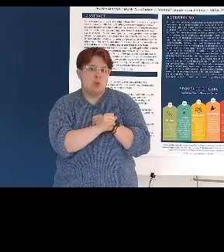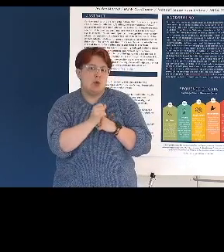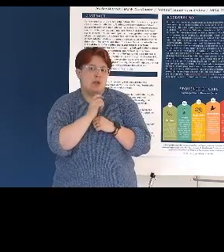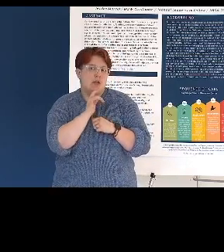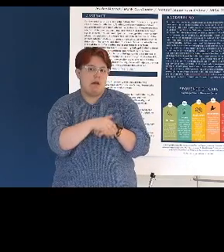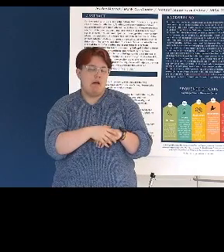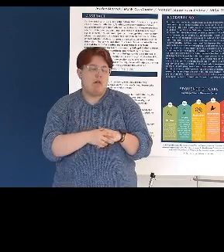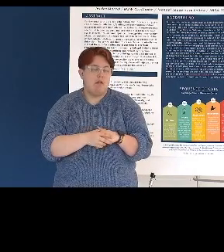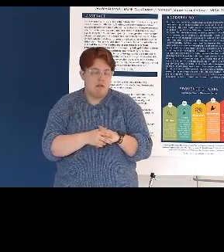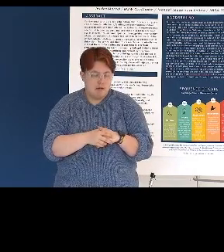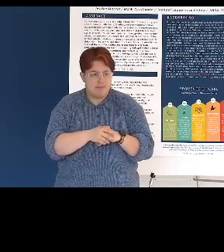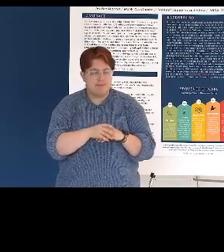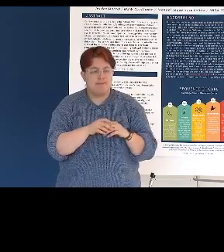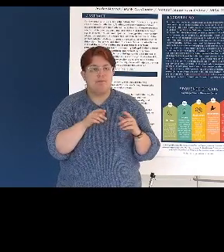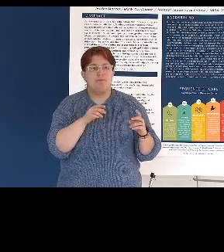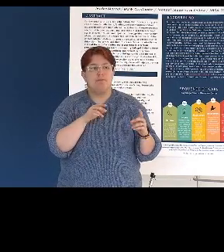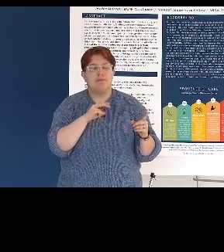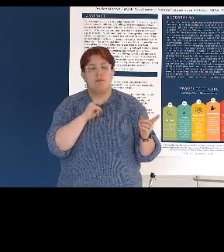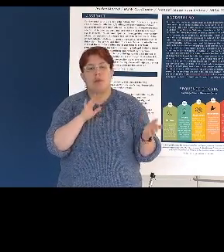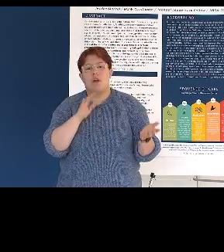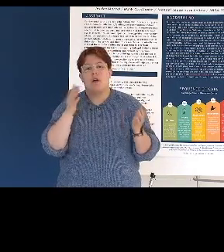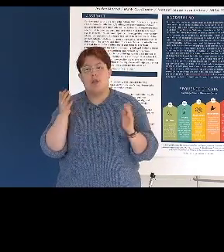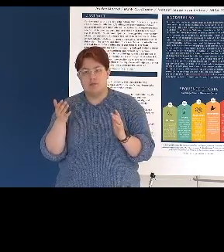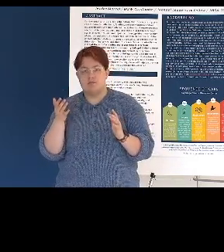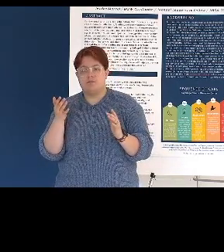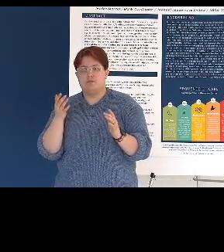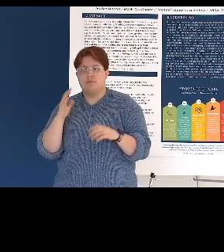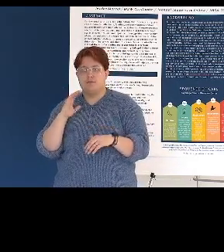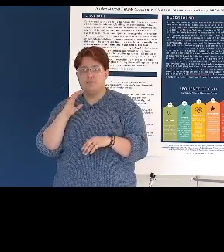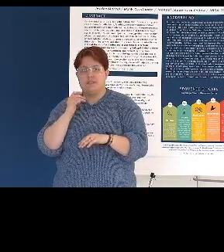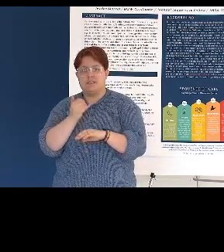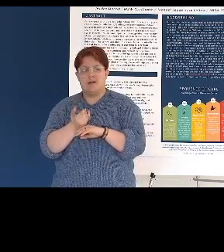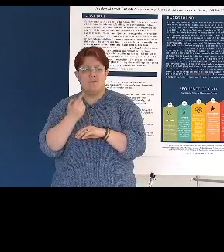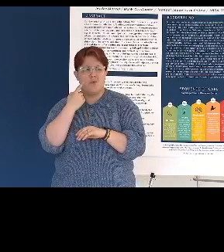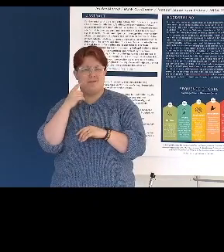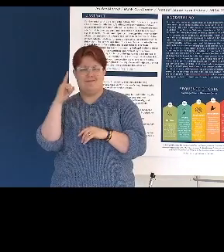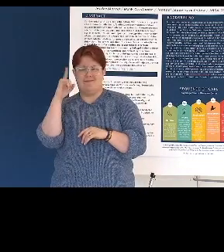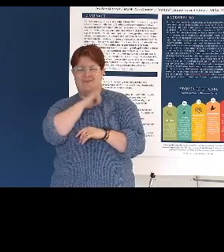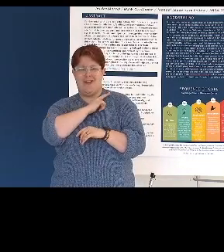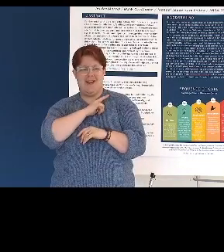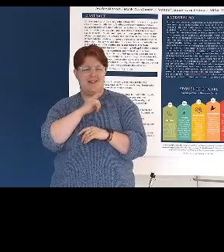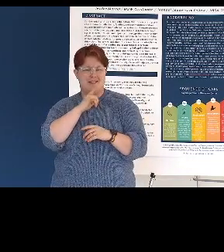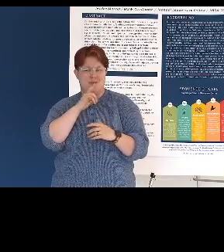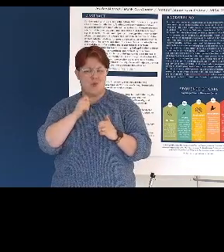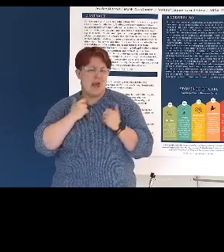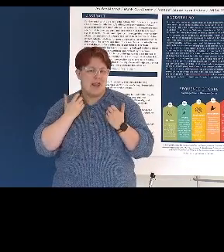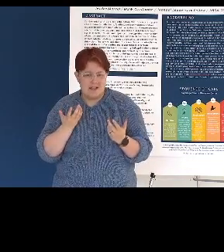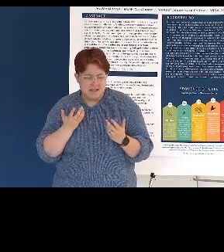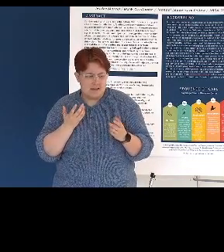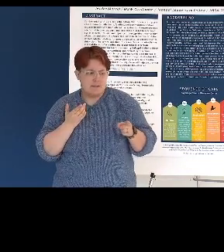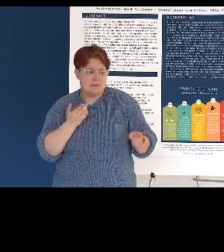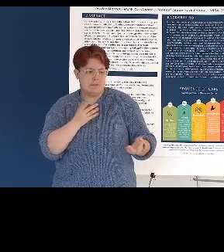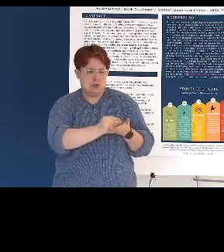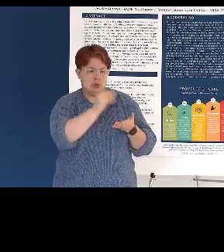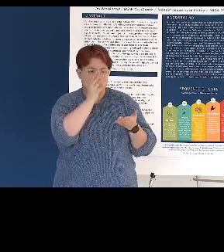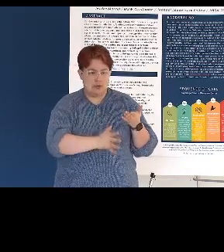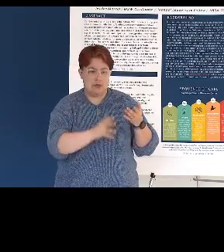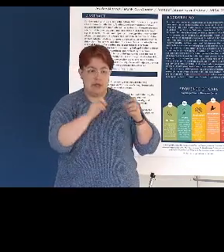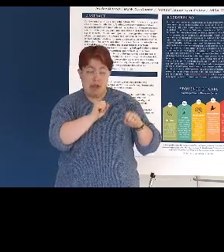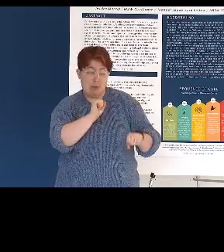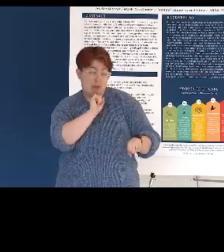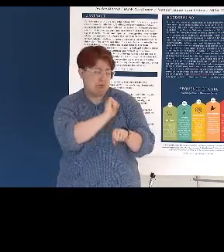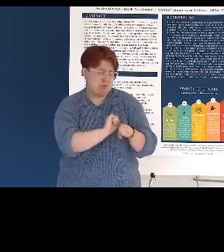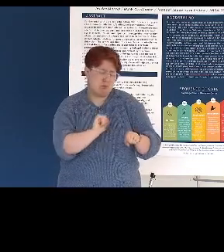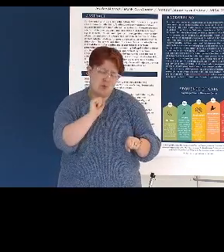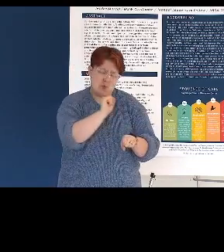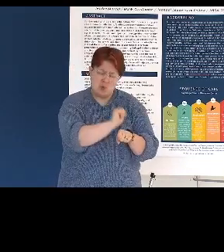But there's also the other component of like, we're setting them up for a false reality, because many of these students can work as hard as